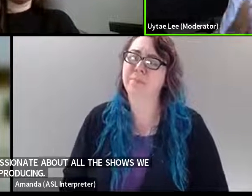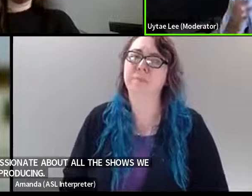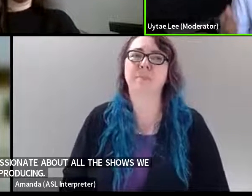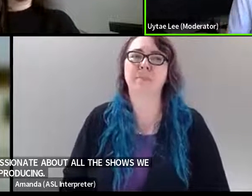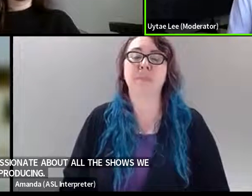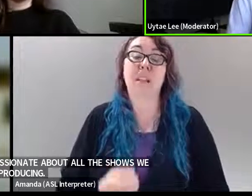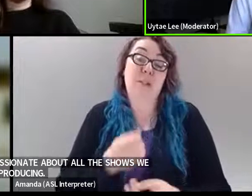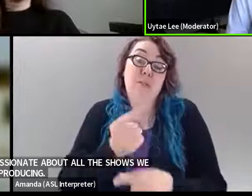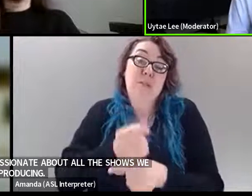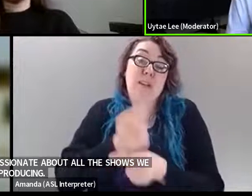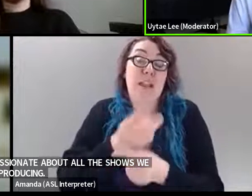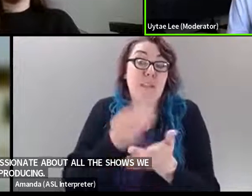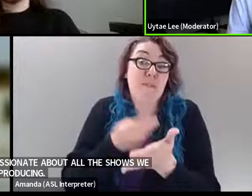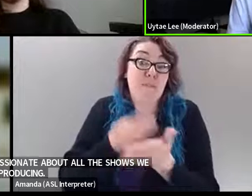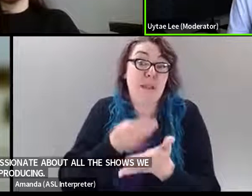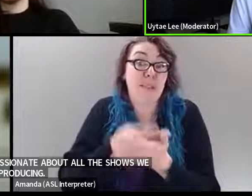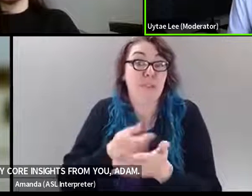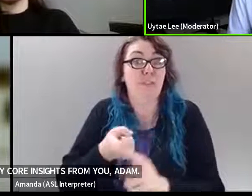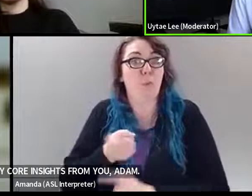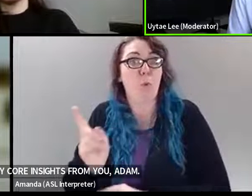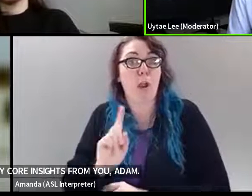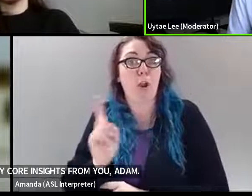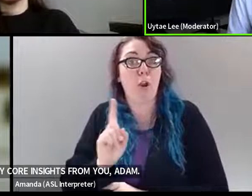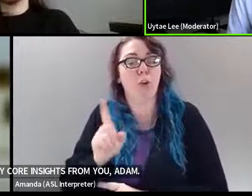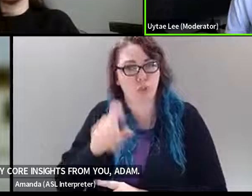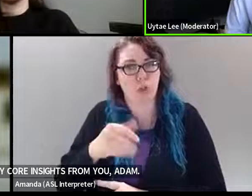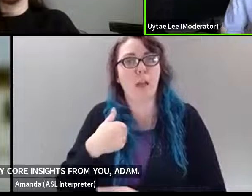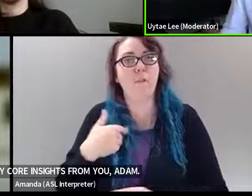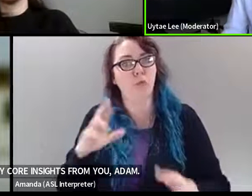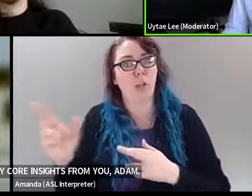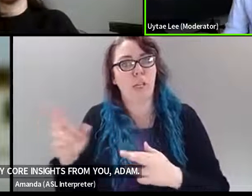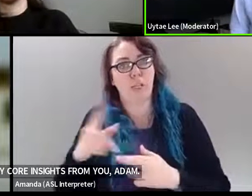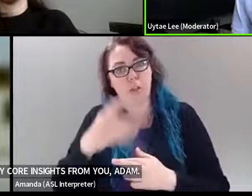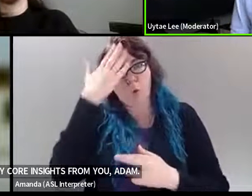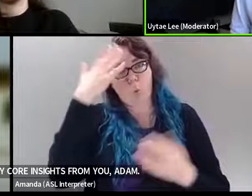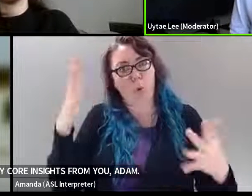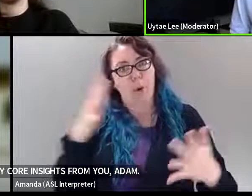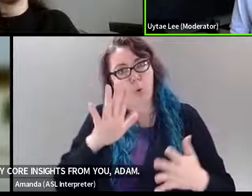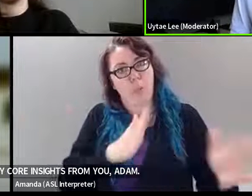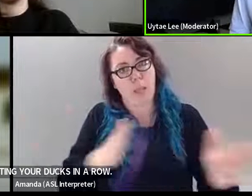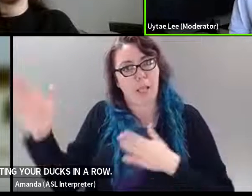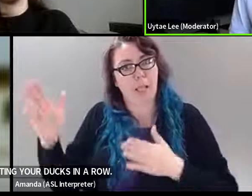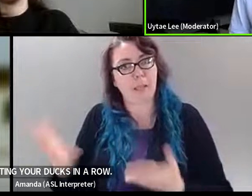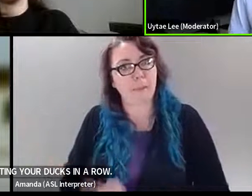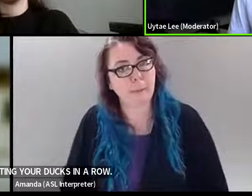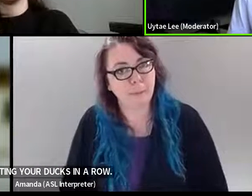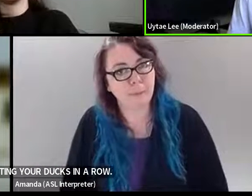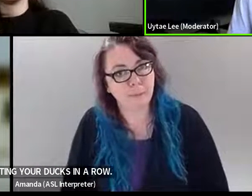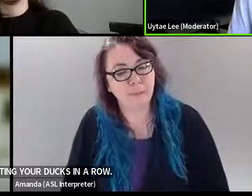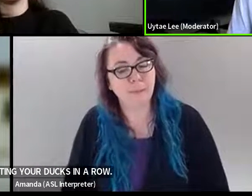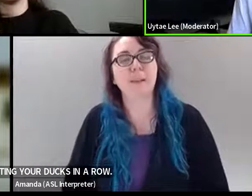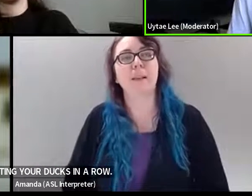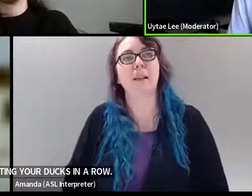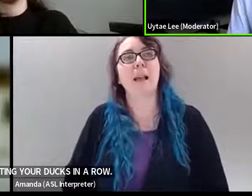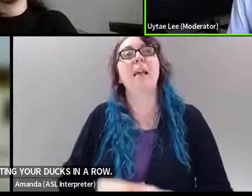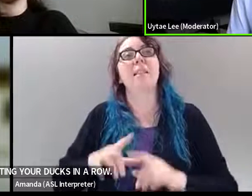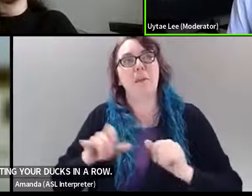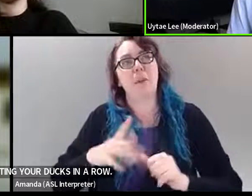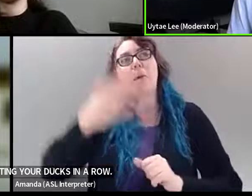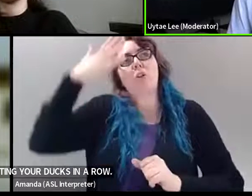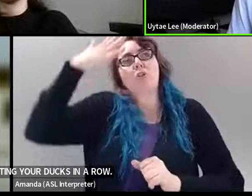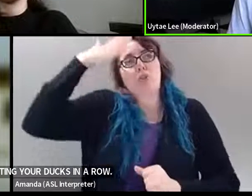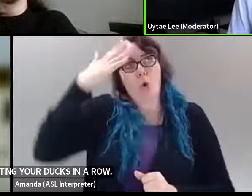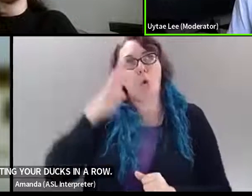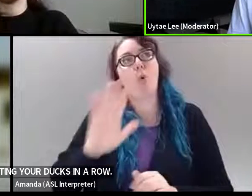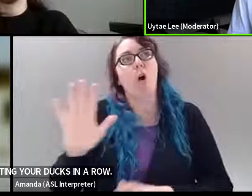row, getting the financing and knowing like how realistic it is to have a show like yours financed, but also really knowing your audience. I mean, I feel like I